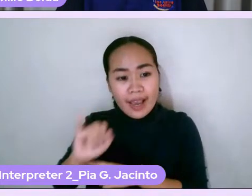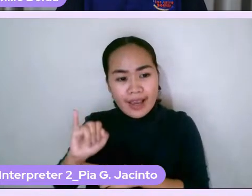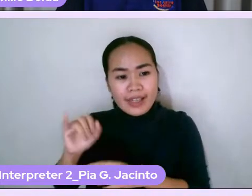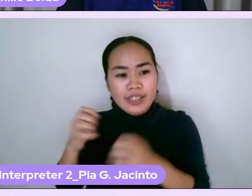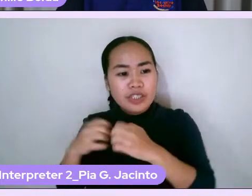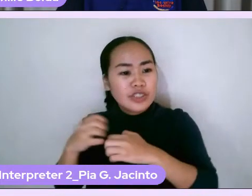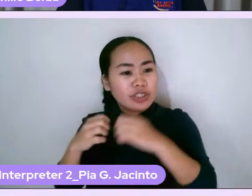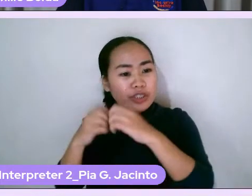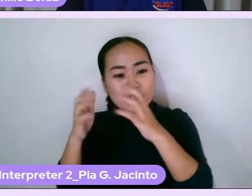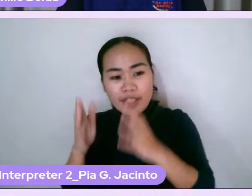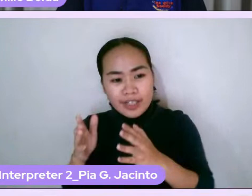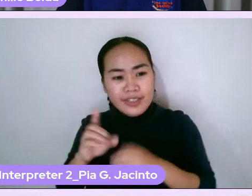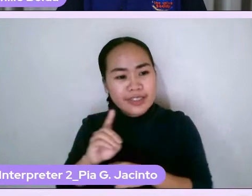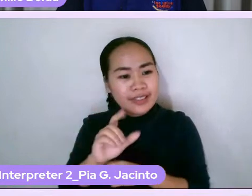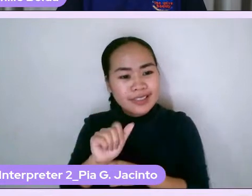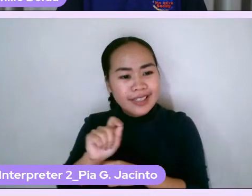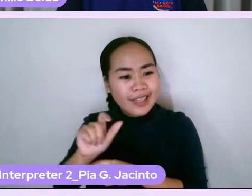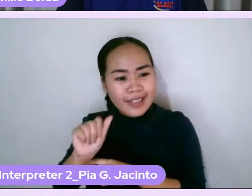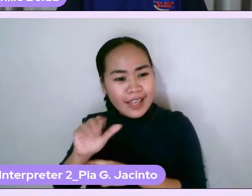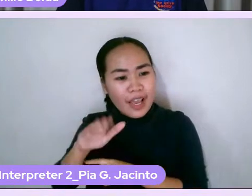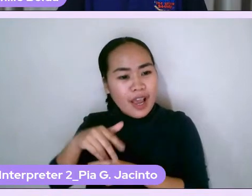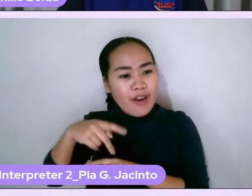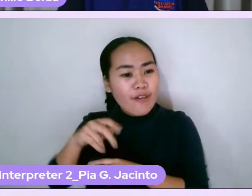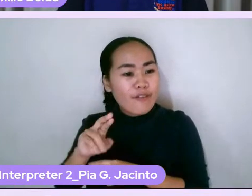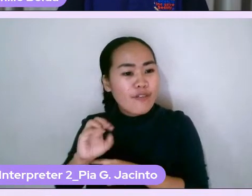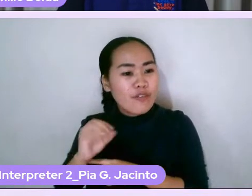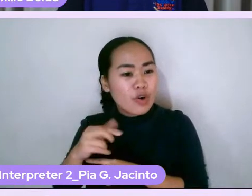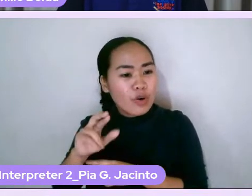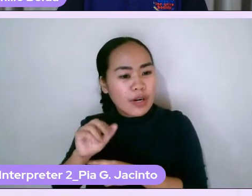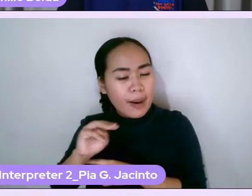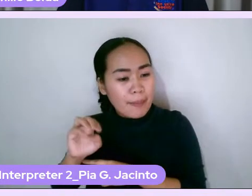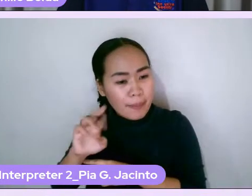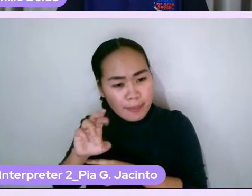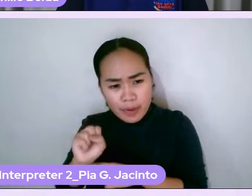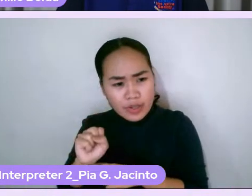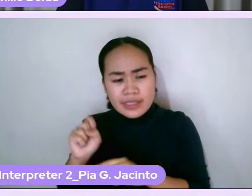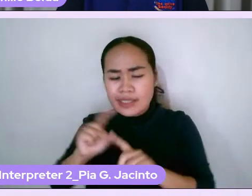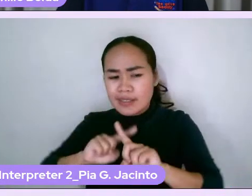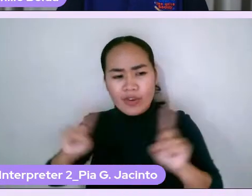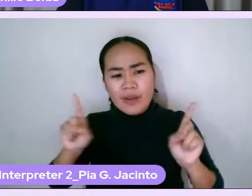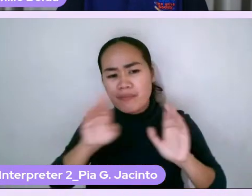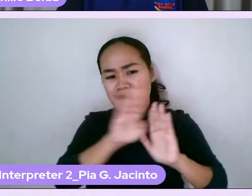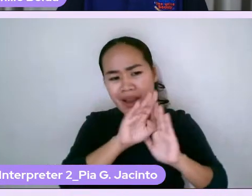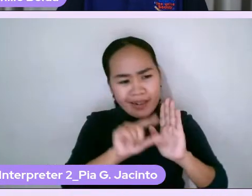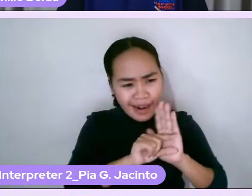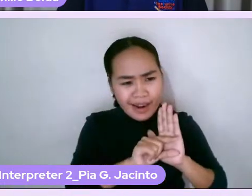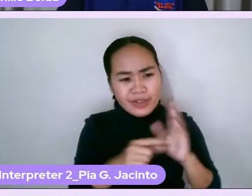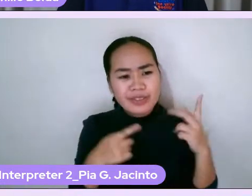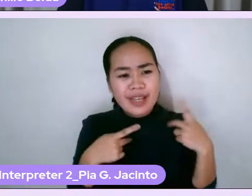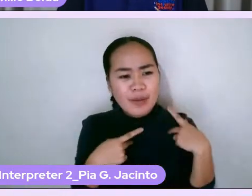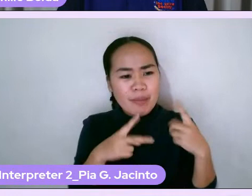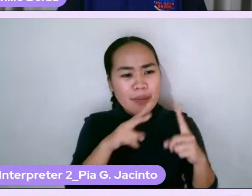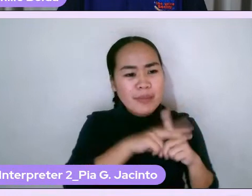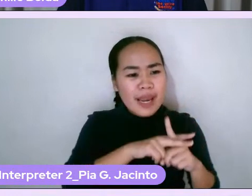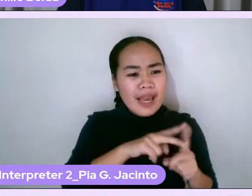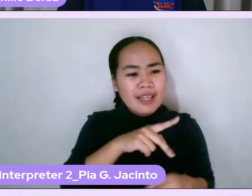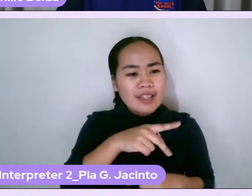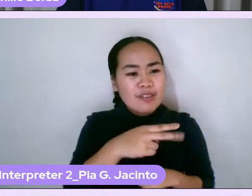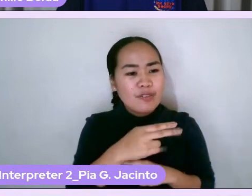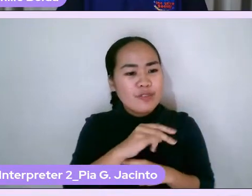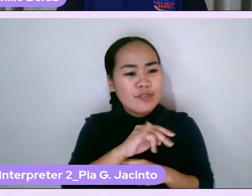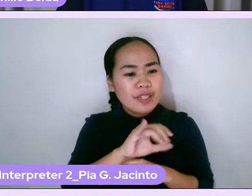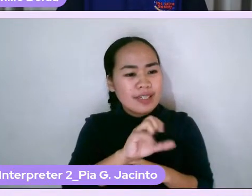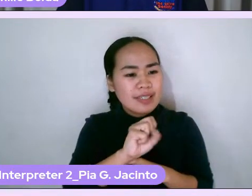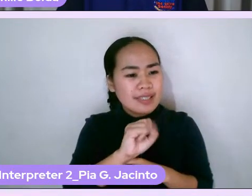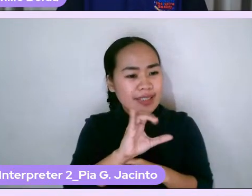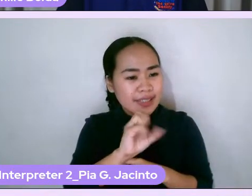and different din ang kanilang background. So applied physics, mathematics, yung mga ganon,